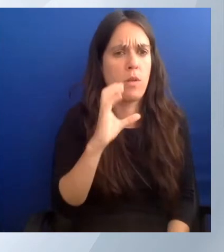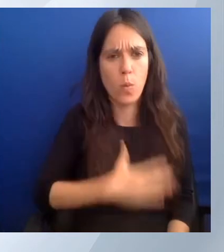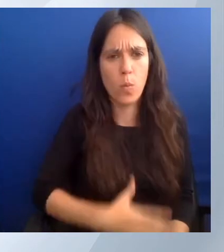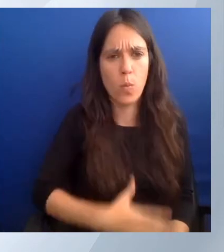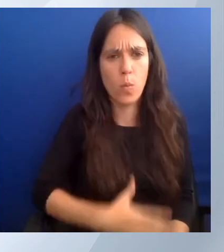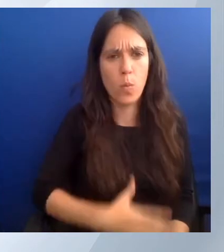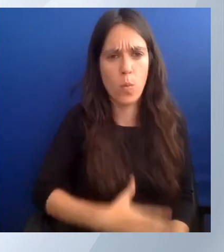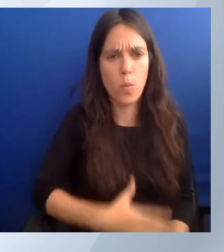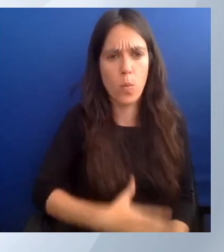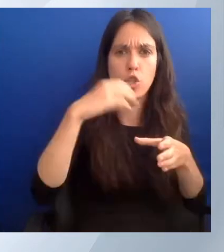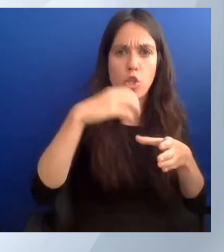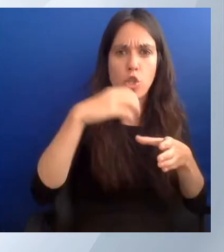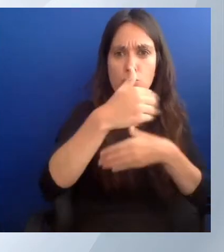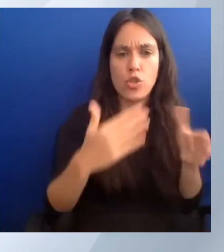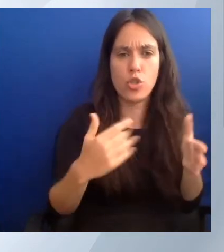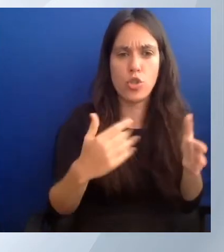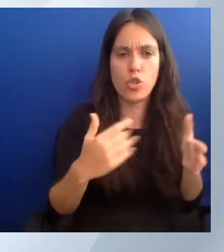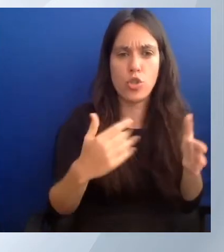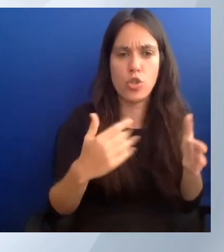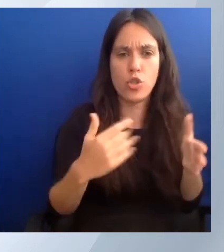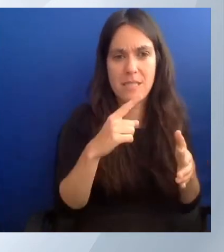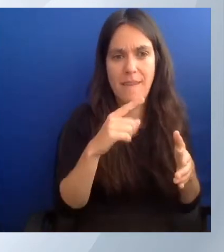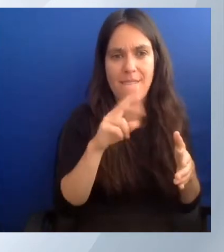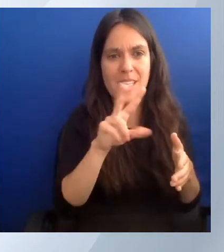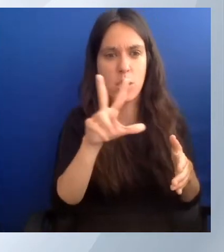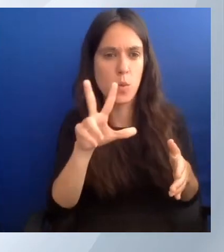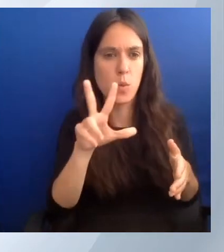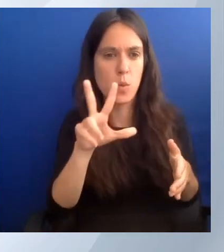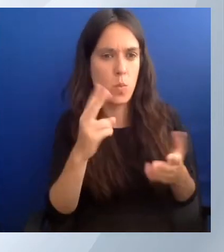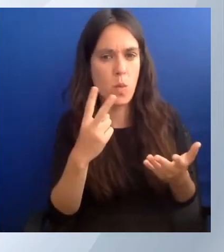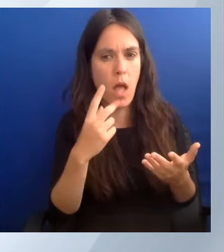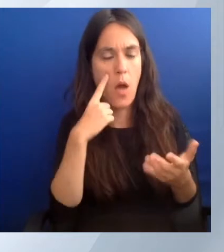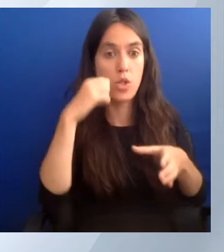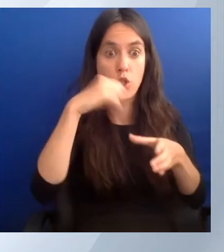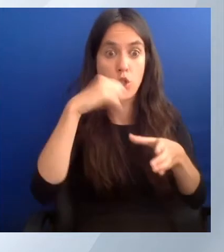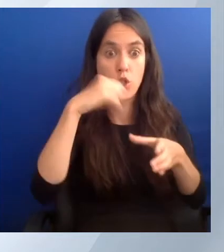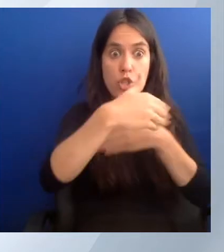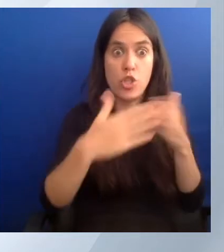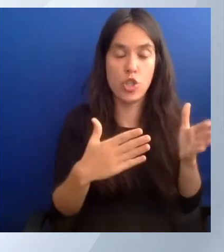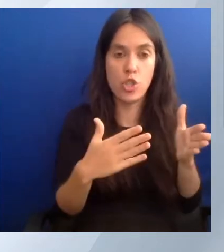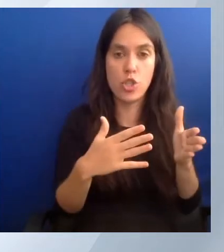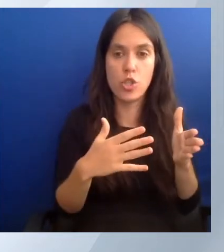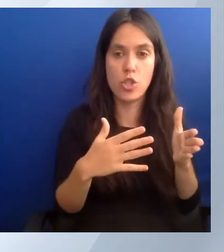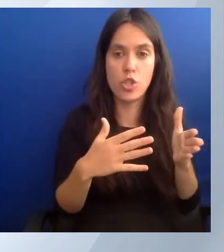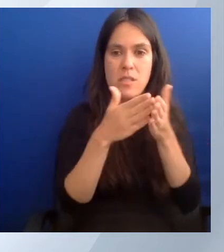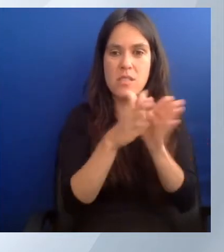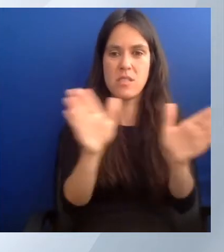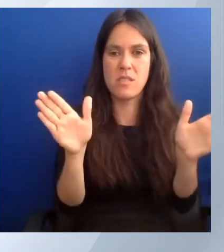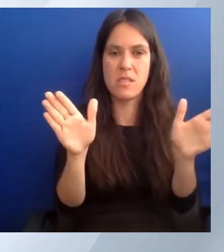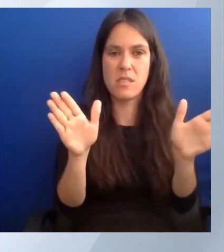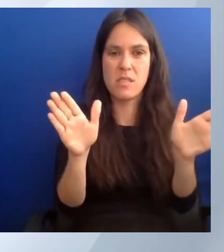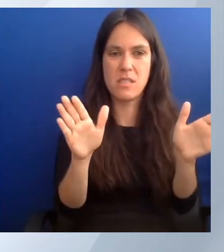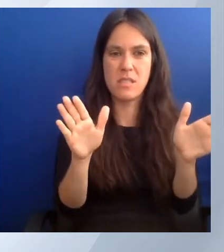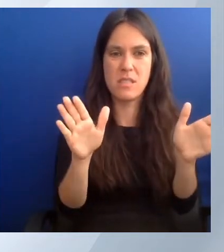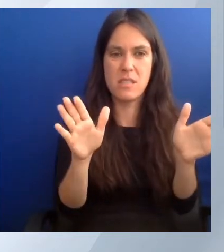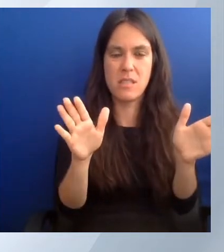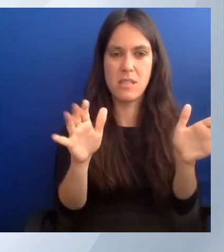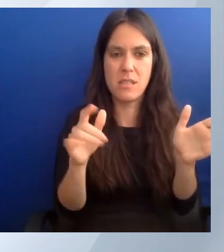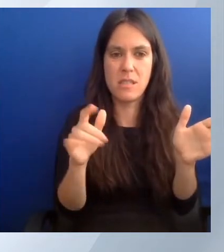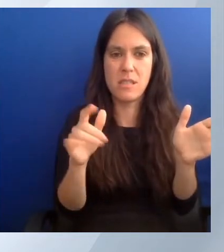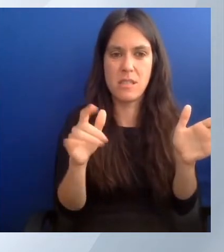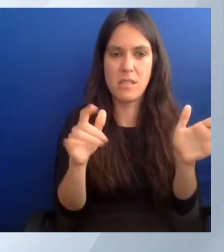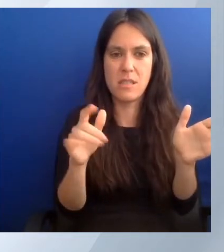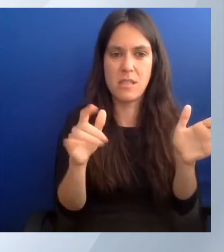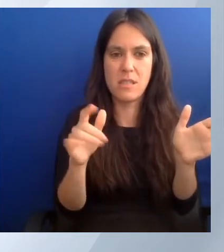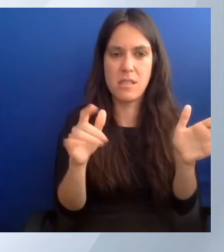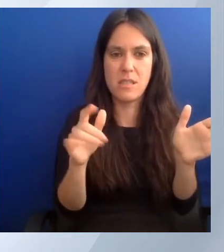general purpose v2 account. We have a storage account, which is a general purpose v1 account. This is for legacy purposes. Don't use this